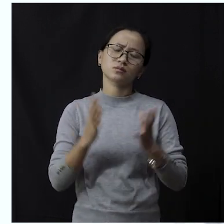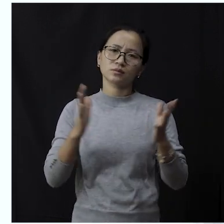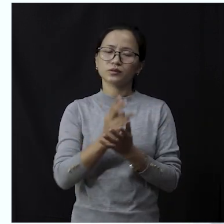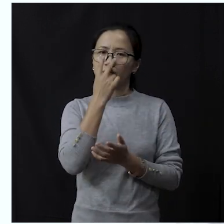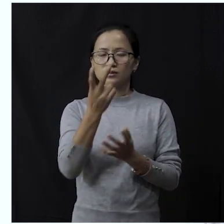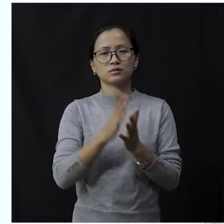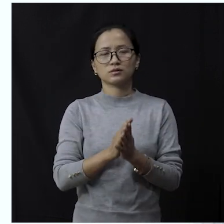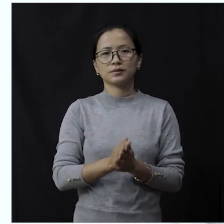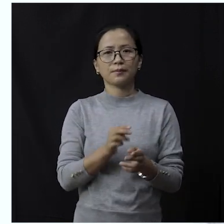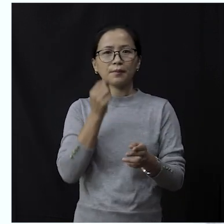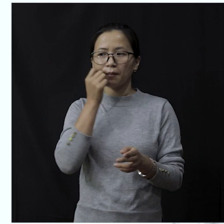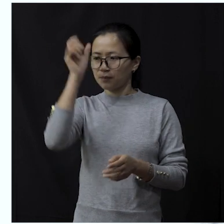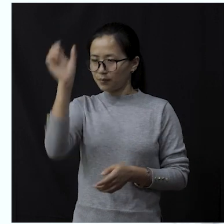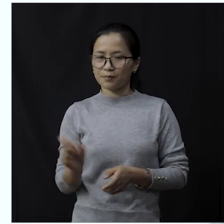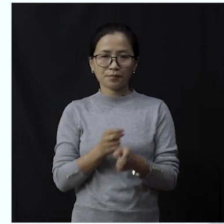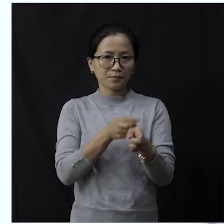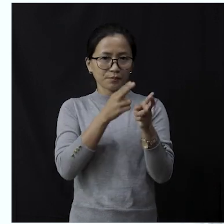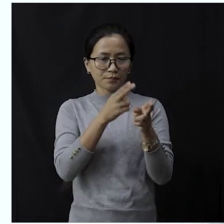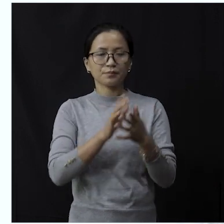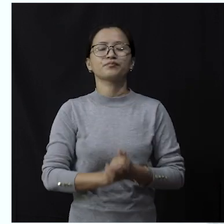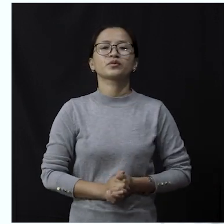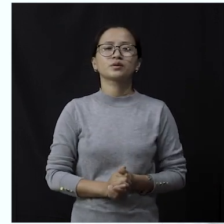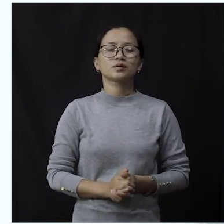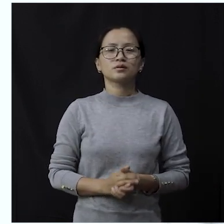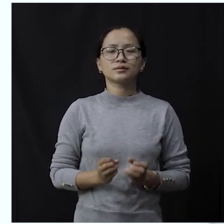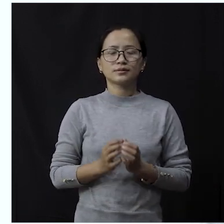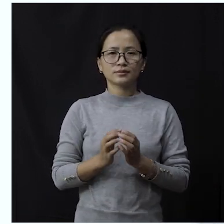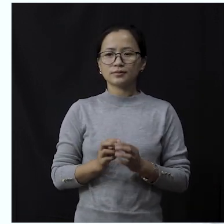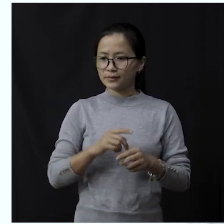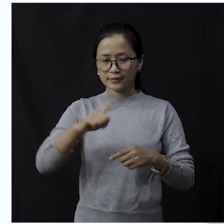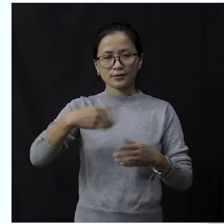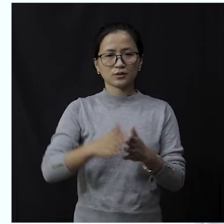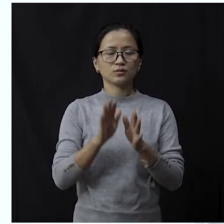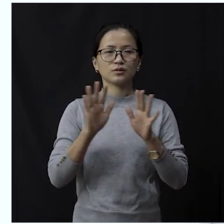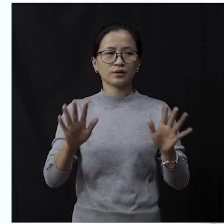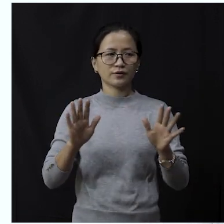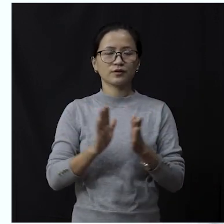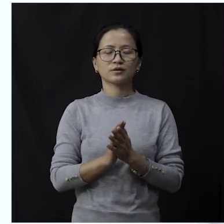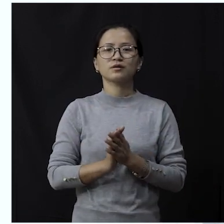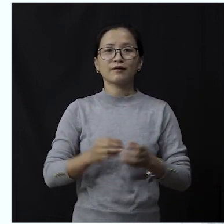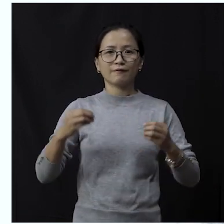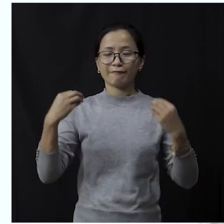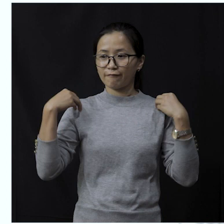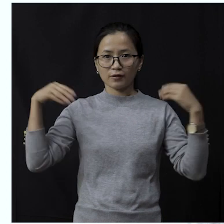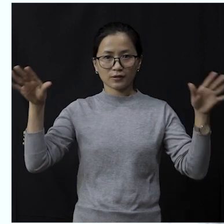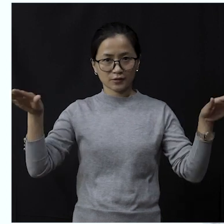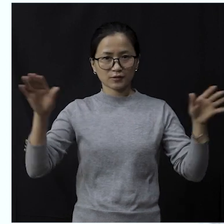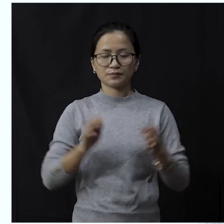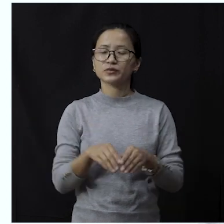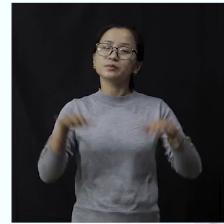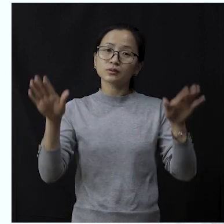a picture of a hunter. Next, we have flutter. Look at this, flutter, flapping the wings